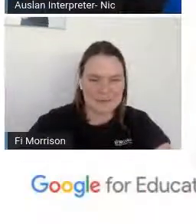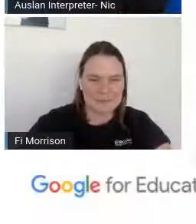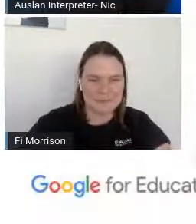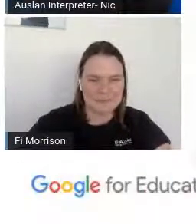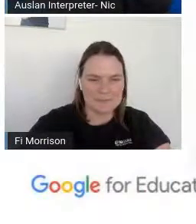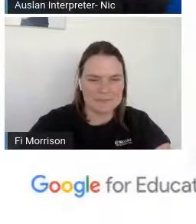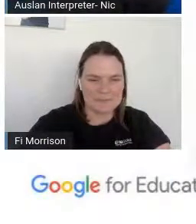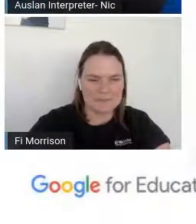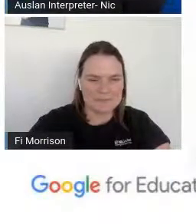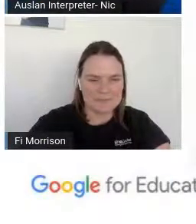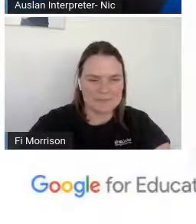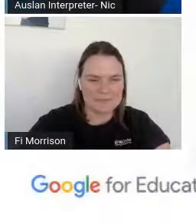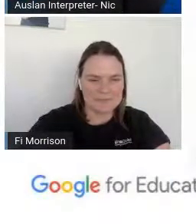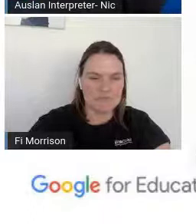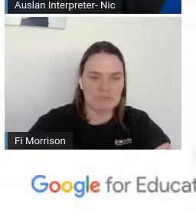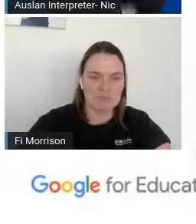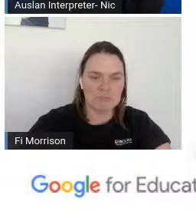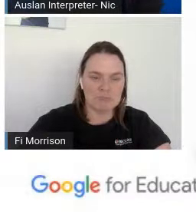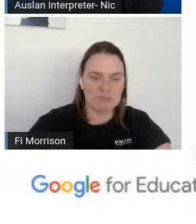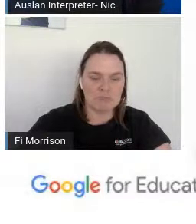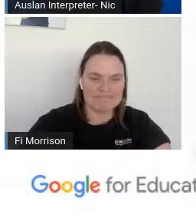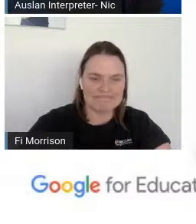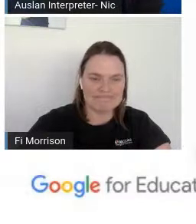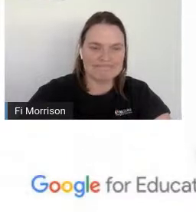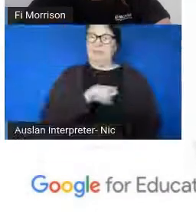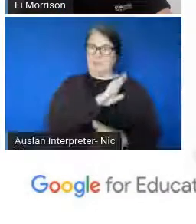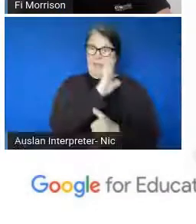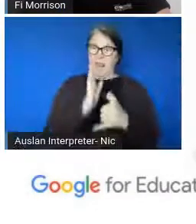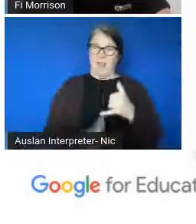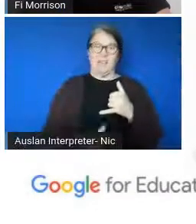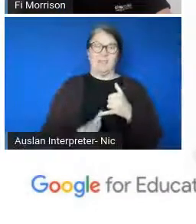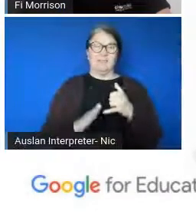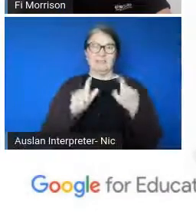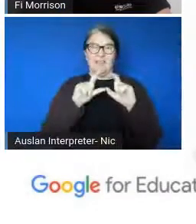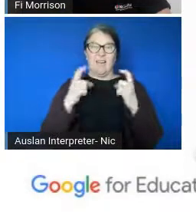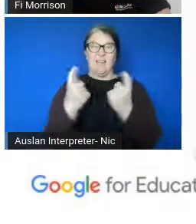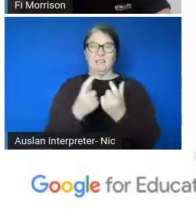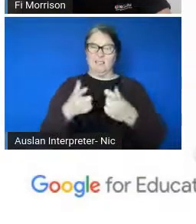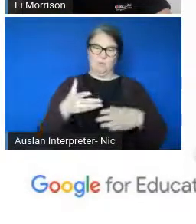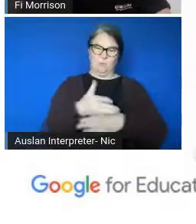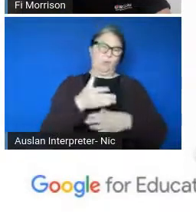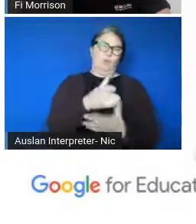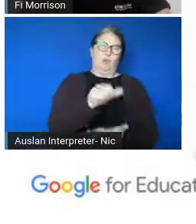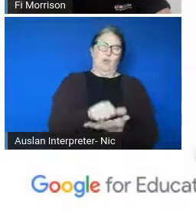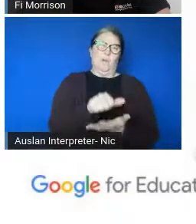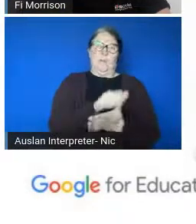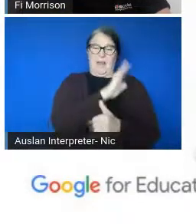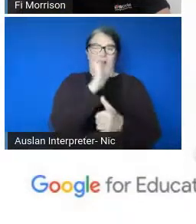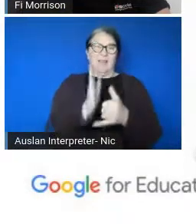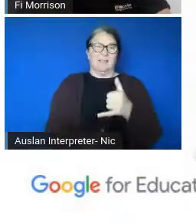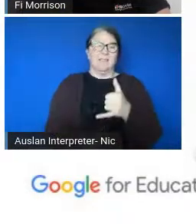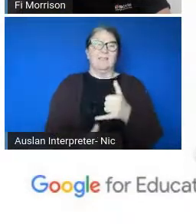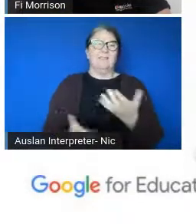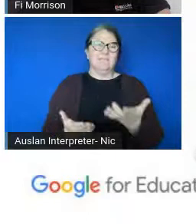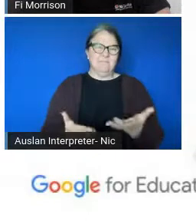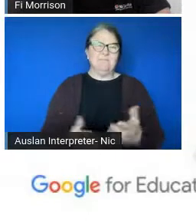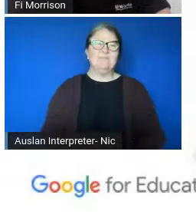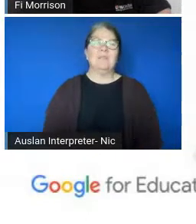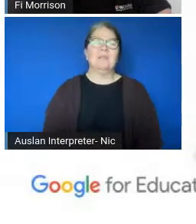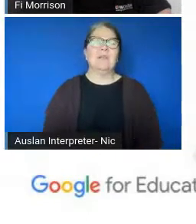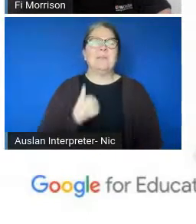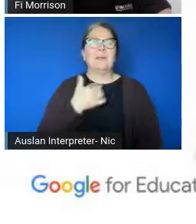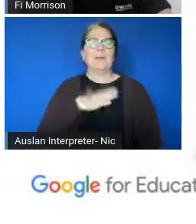final STEM and social innovation workshop. I'm just going to talk for a moment about